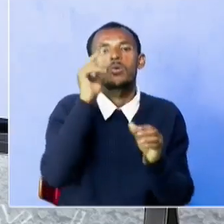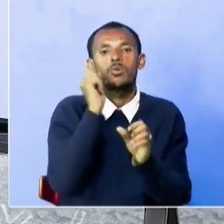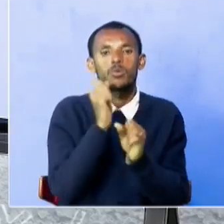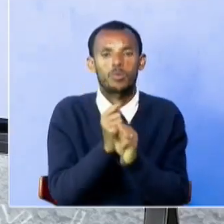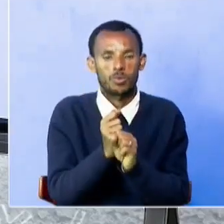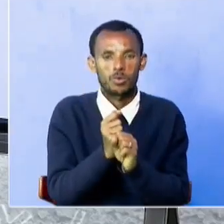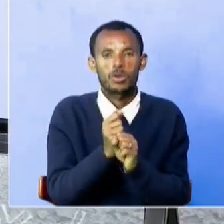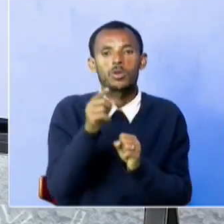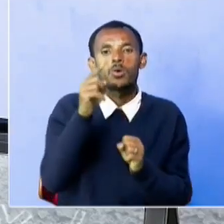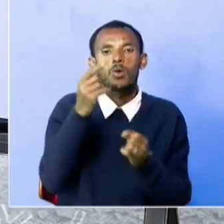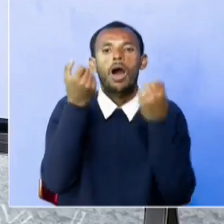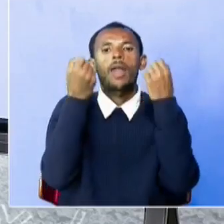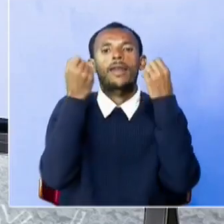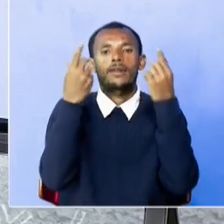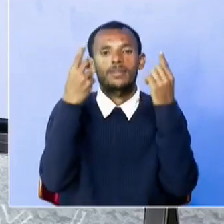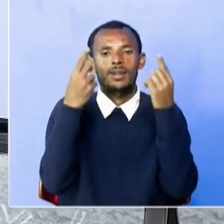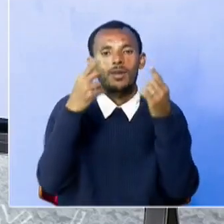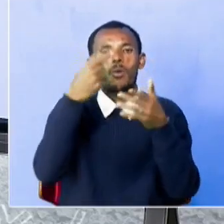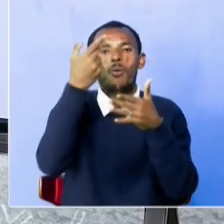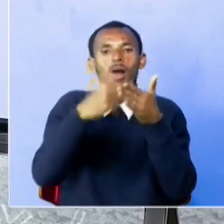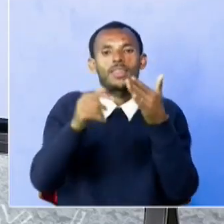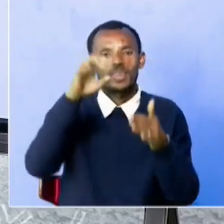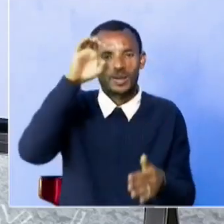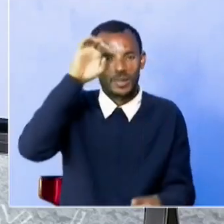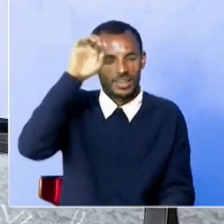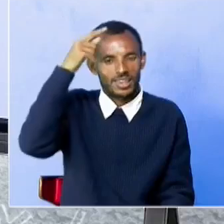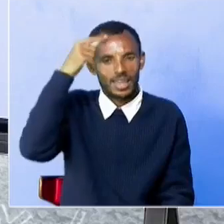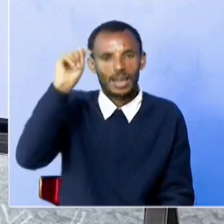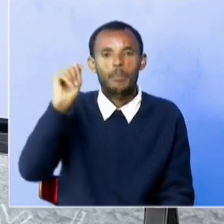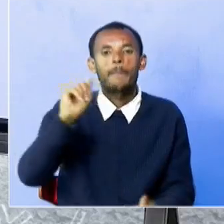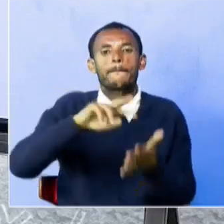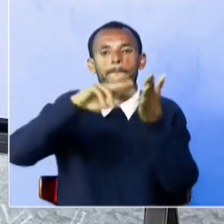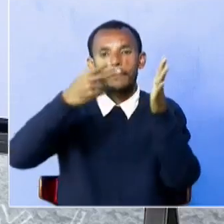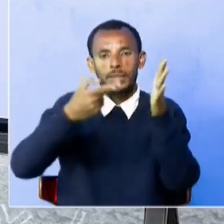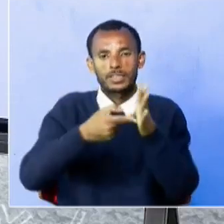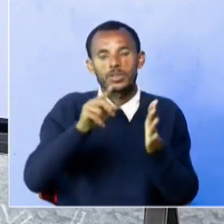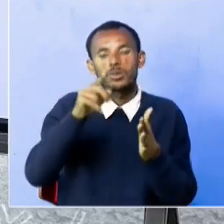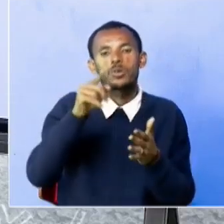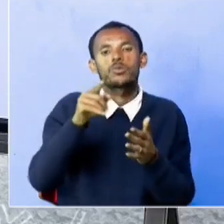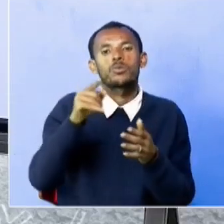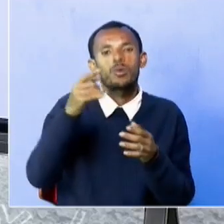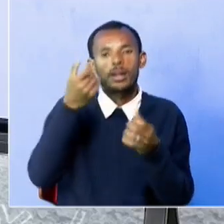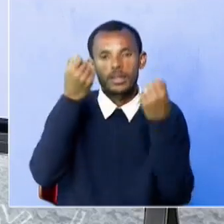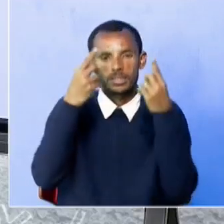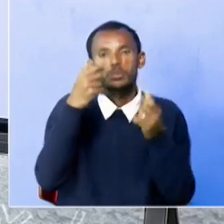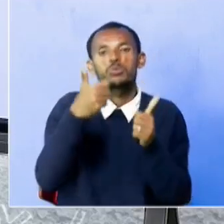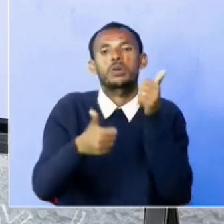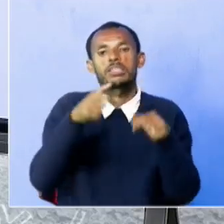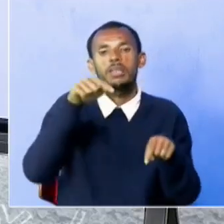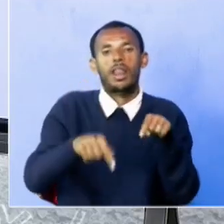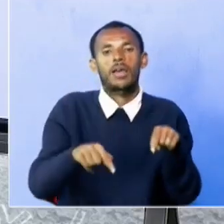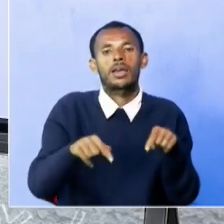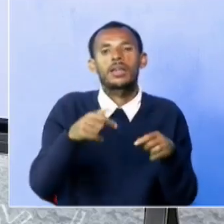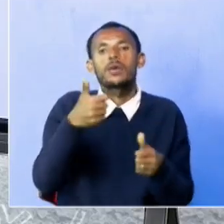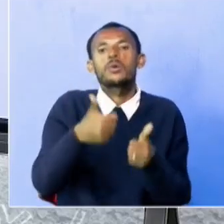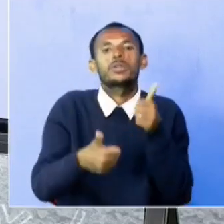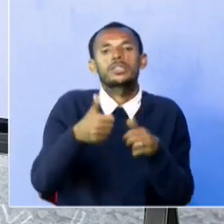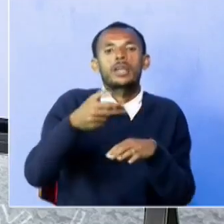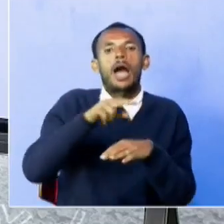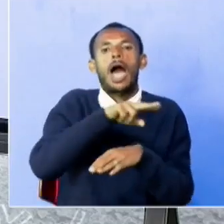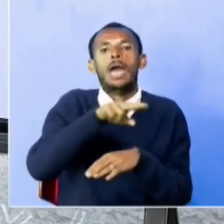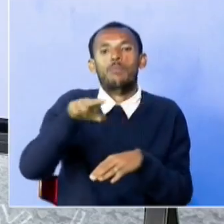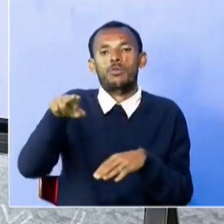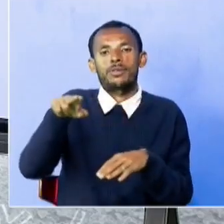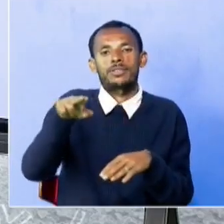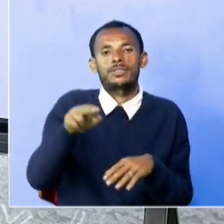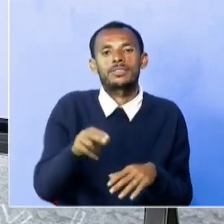you need to understand what Euclid's theorem is saying, and you need to understand which one is the leg, which one is the hypotenuse.